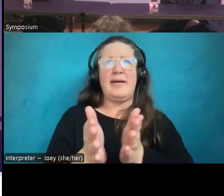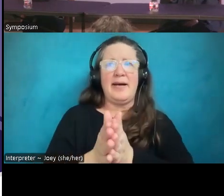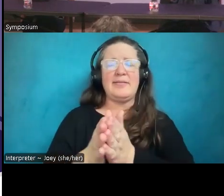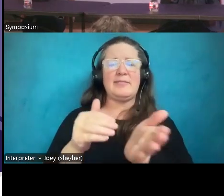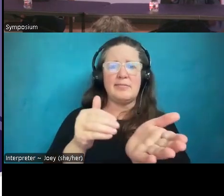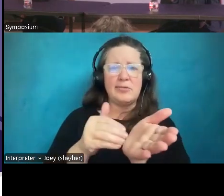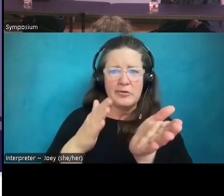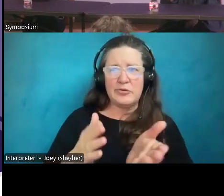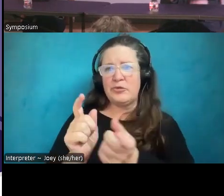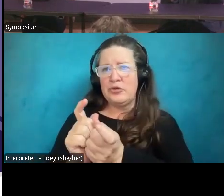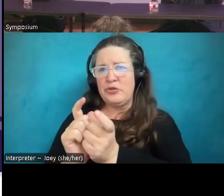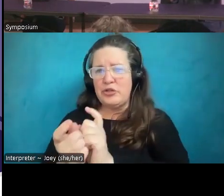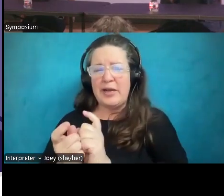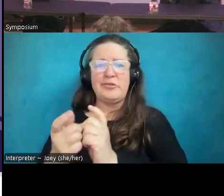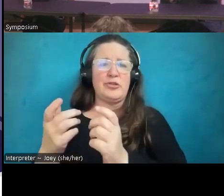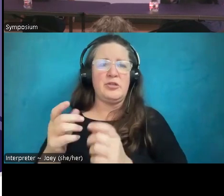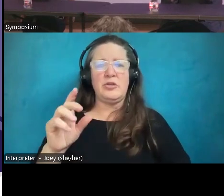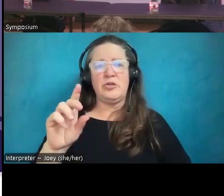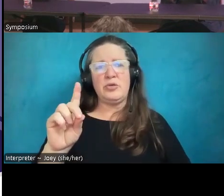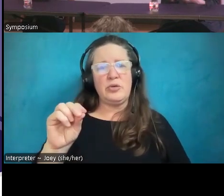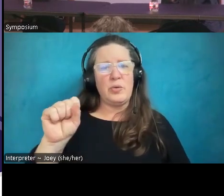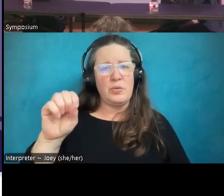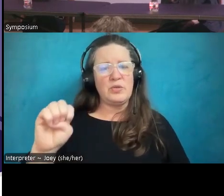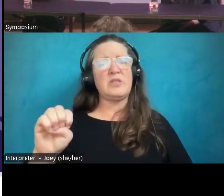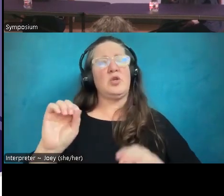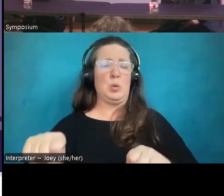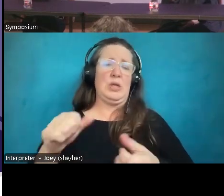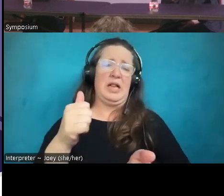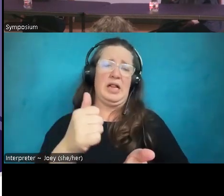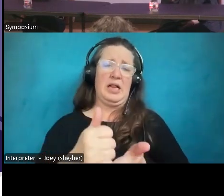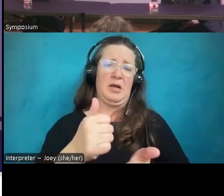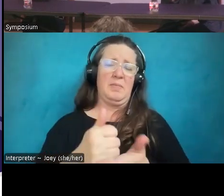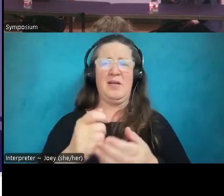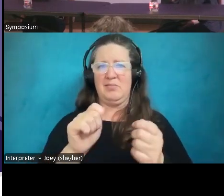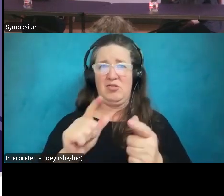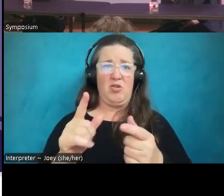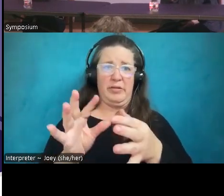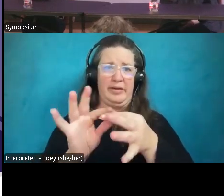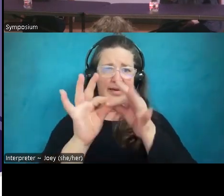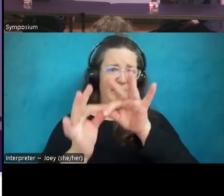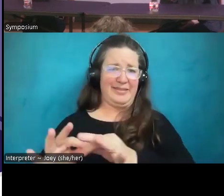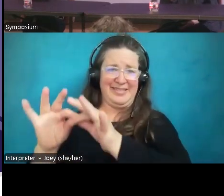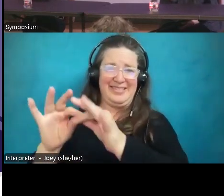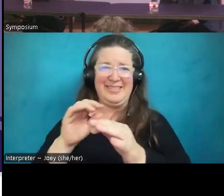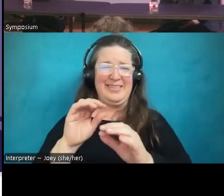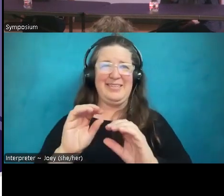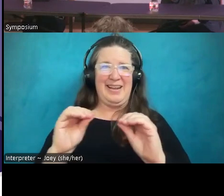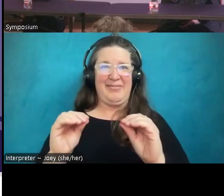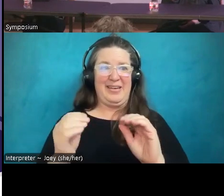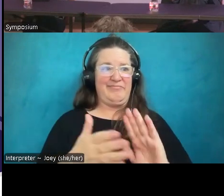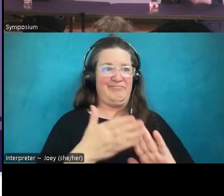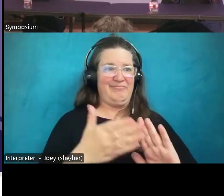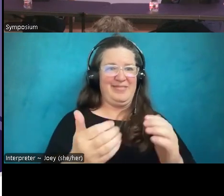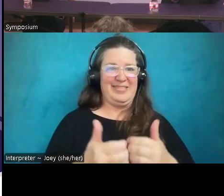that might help, because I think it all plays together. Nothing is in isolation here. So don't remember the